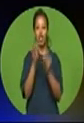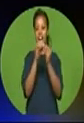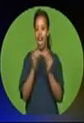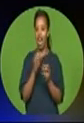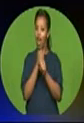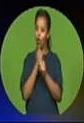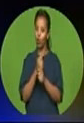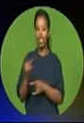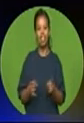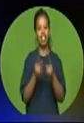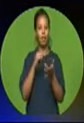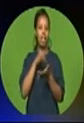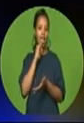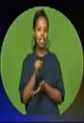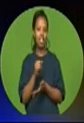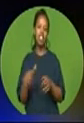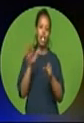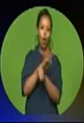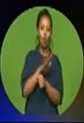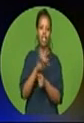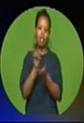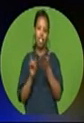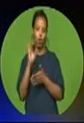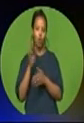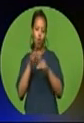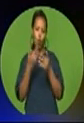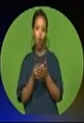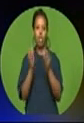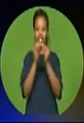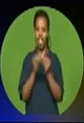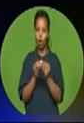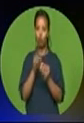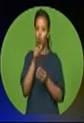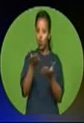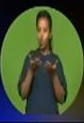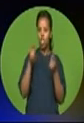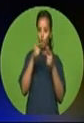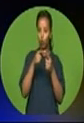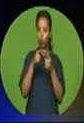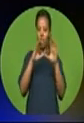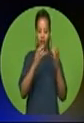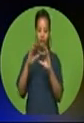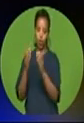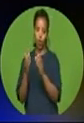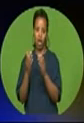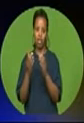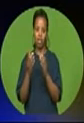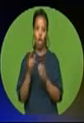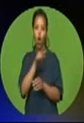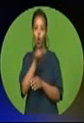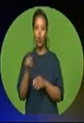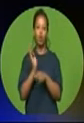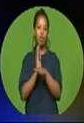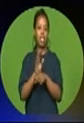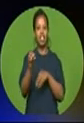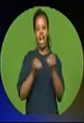system. It is the complete list of all the accounts you need to categorize your